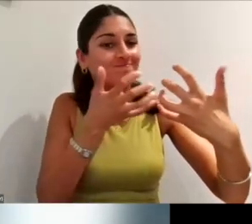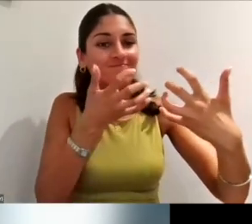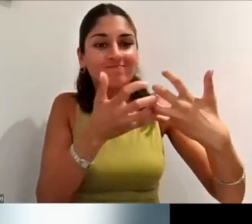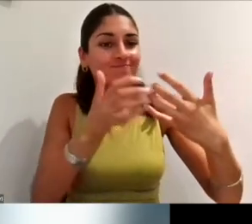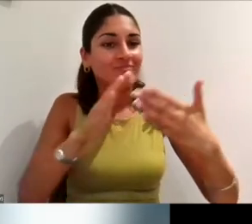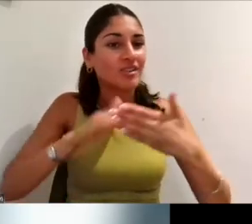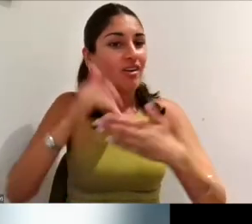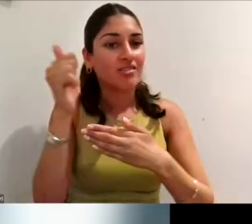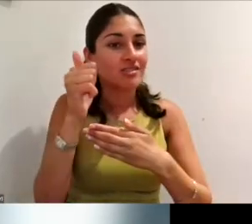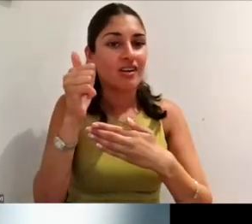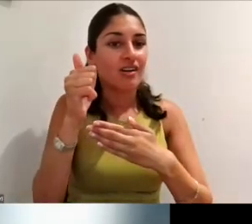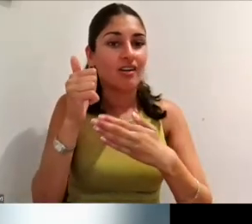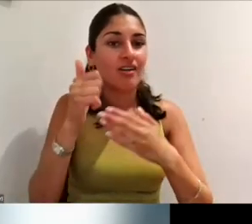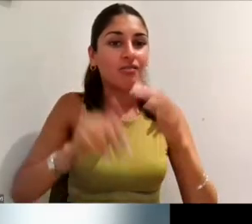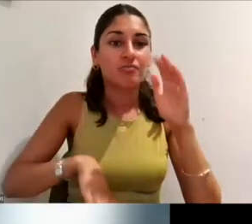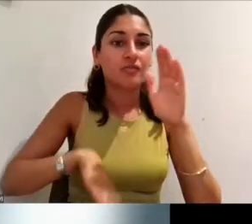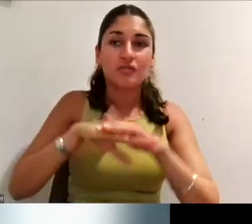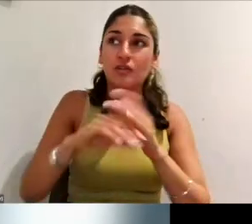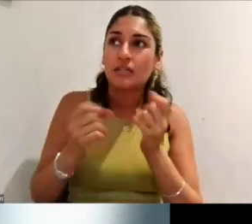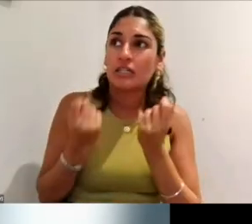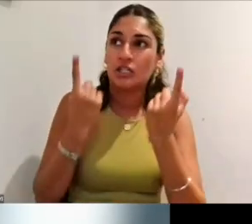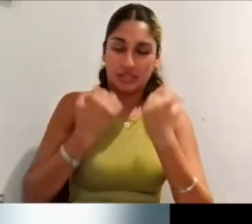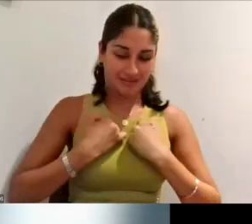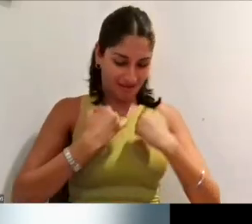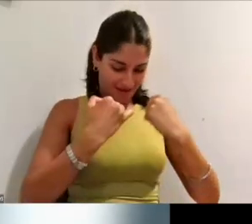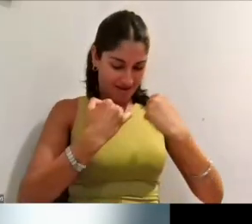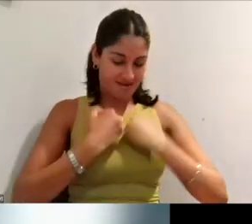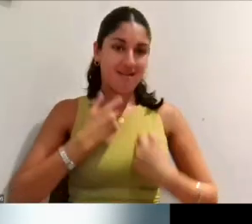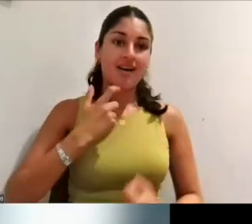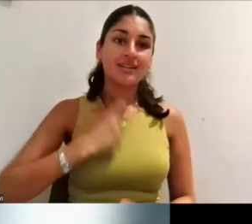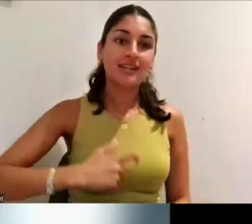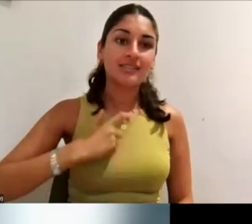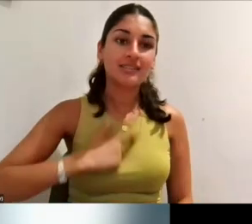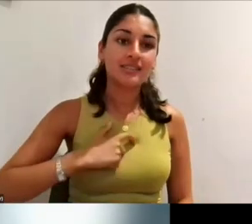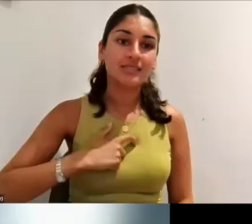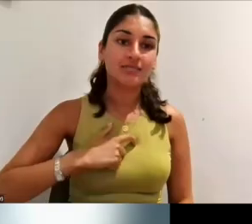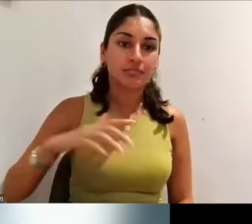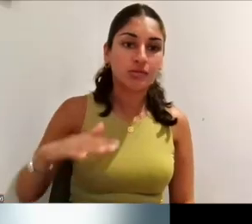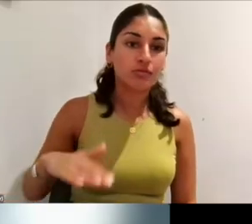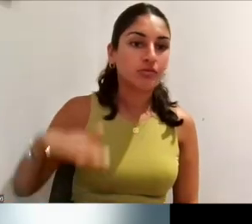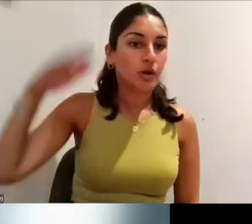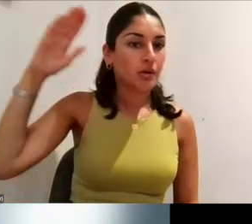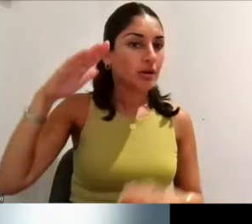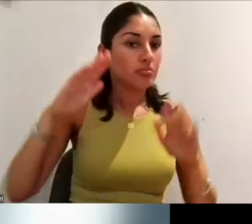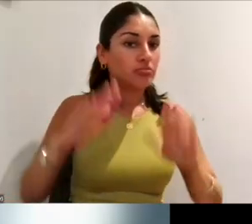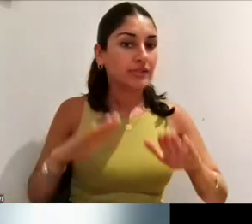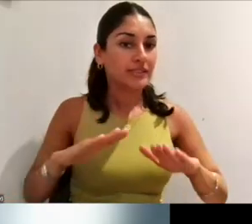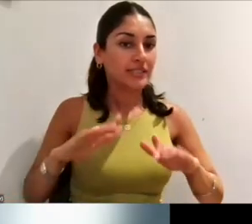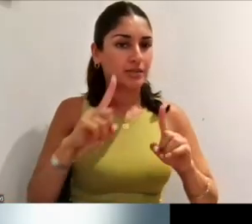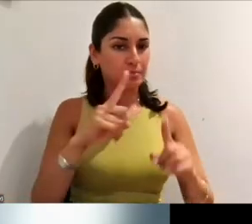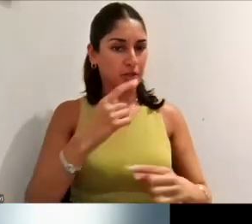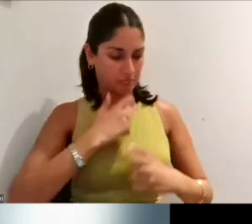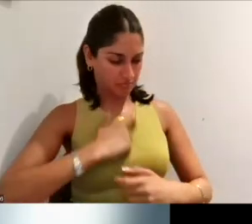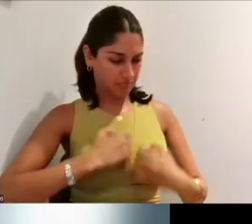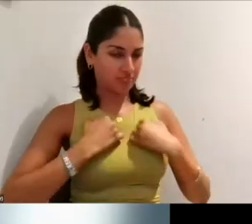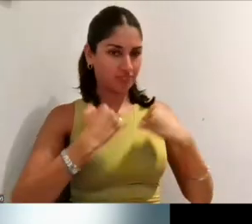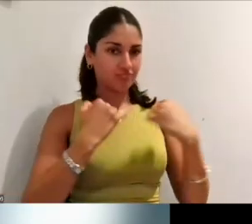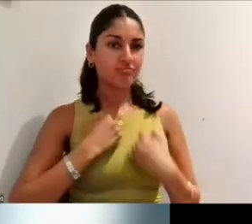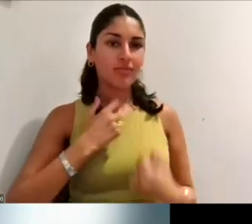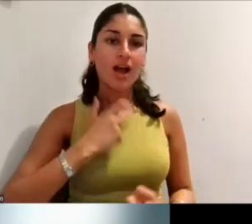full understanding our full heritage being brought up in British culture, for example.